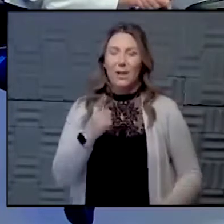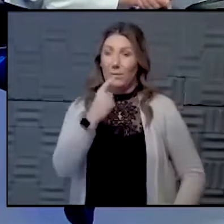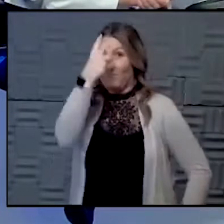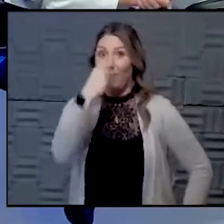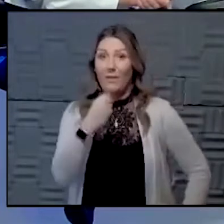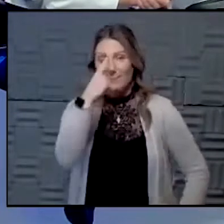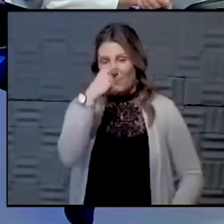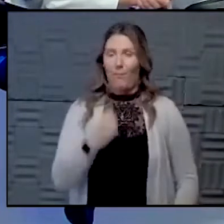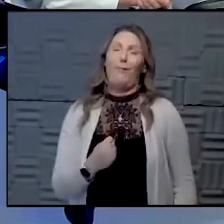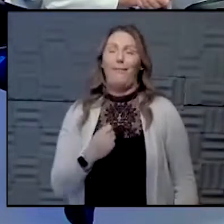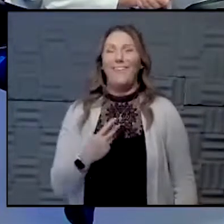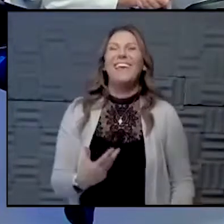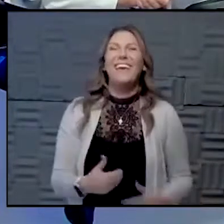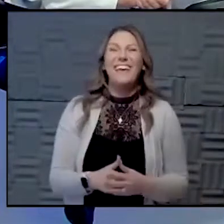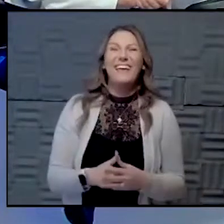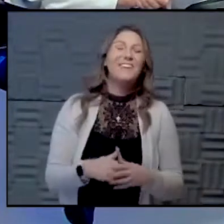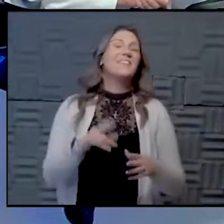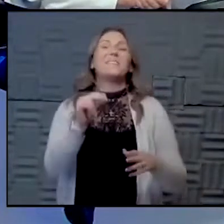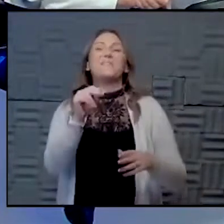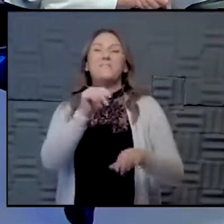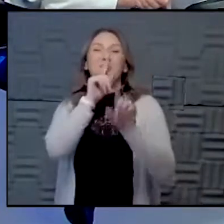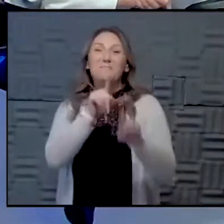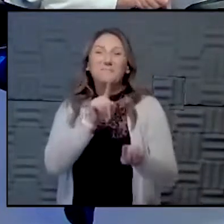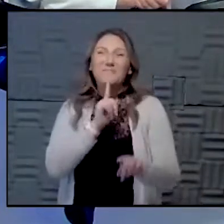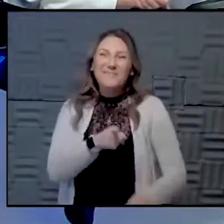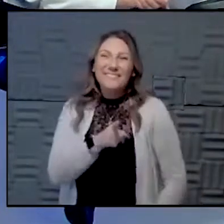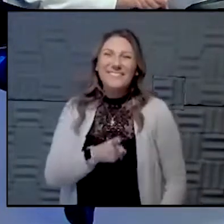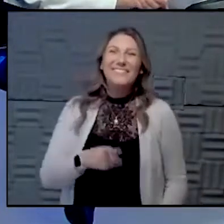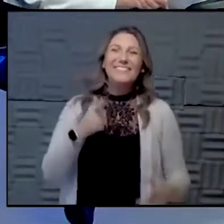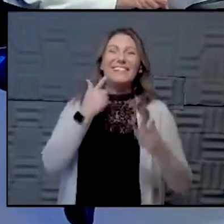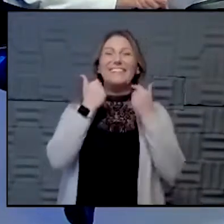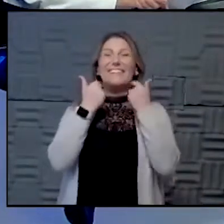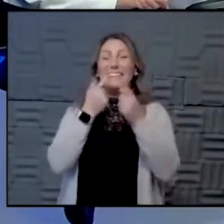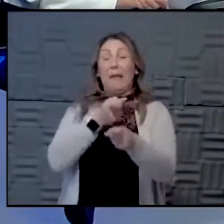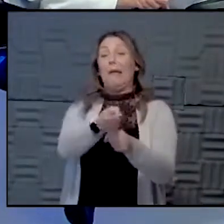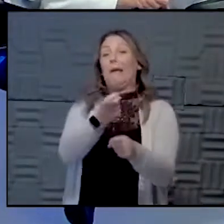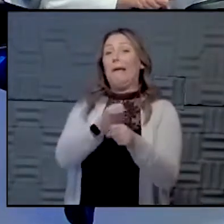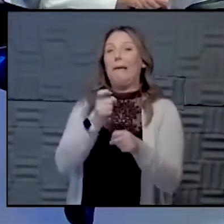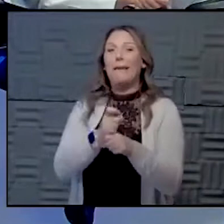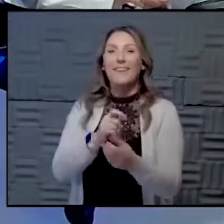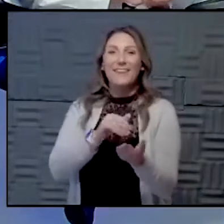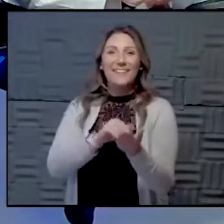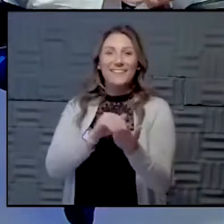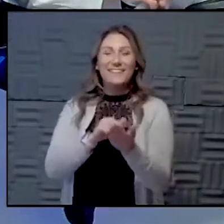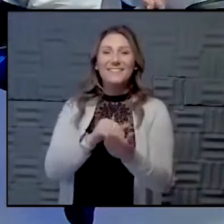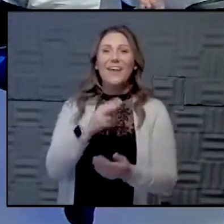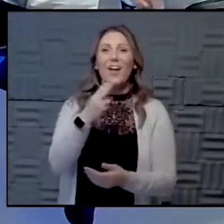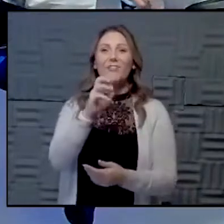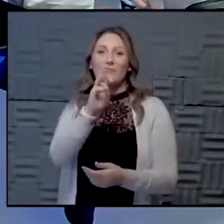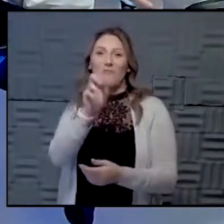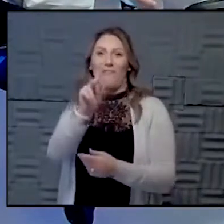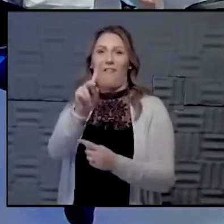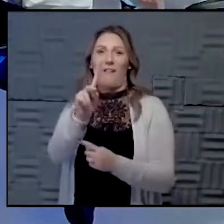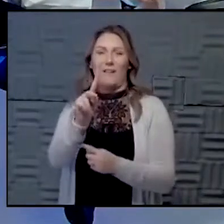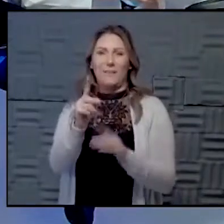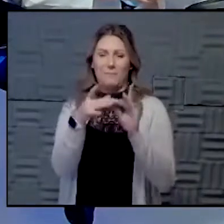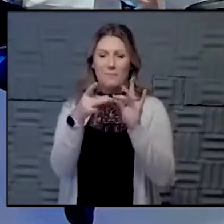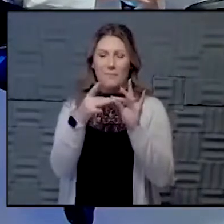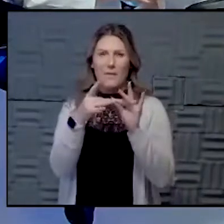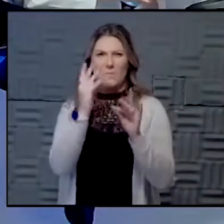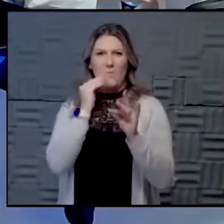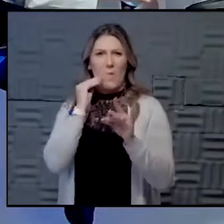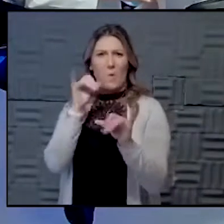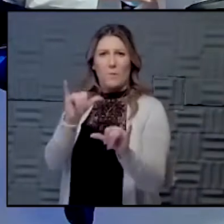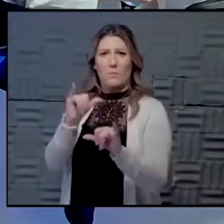right. No, really answer it. No, I'm just kidding. So Dr. Locke talked about being home for 10 days, and I had a question